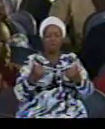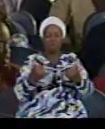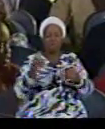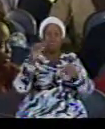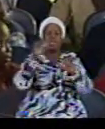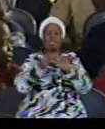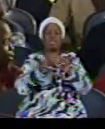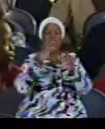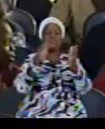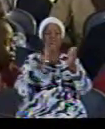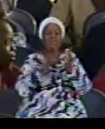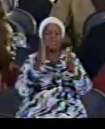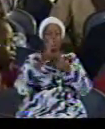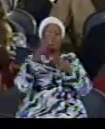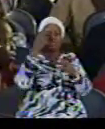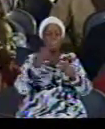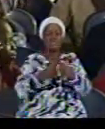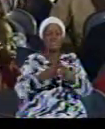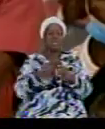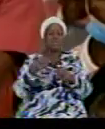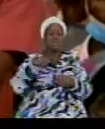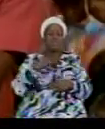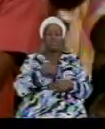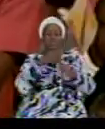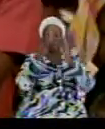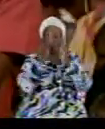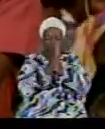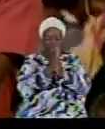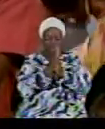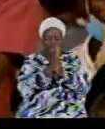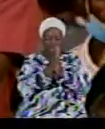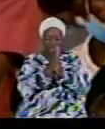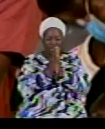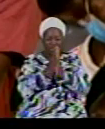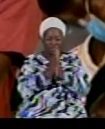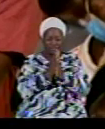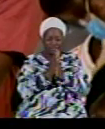In Jesus' name we pray.